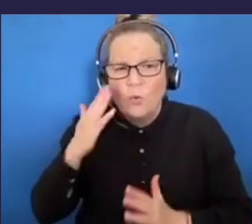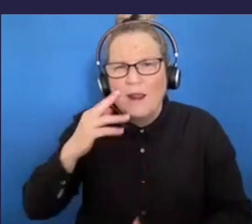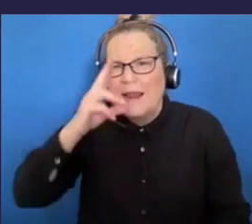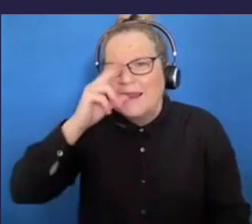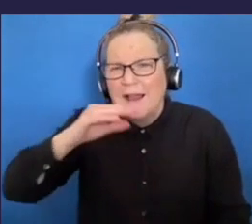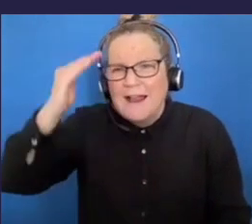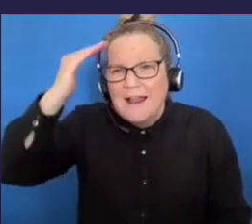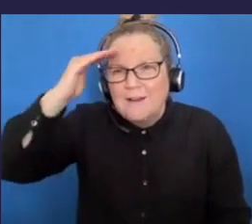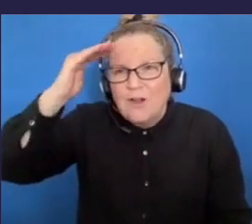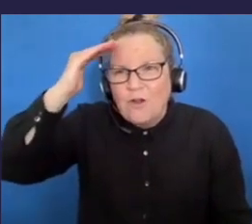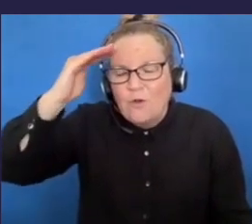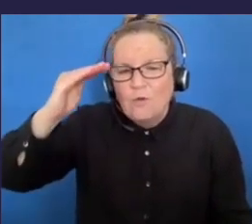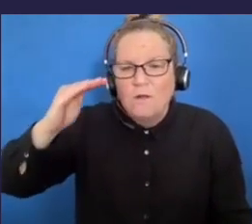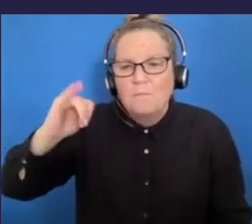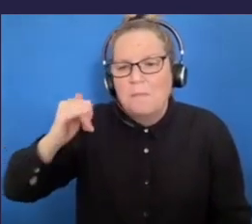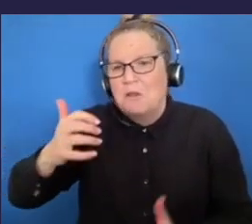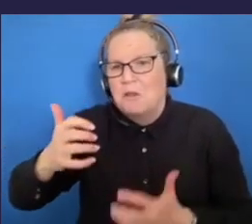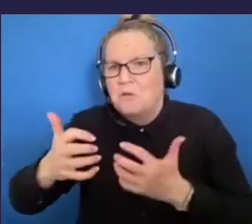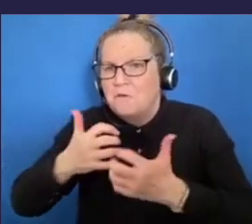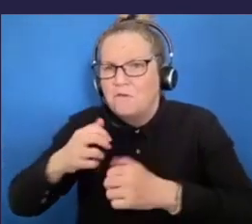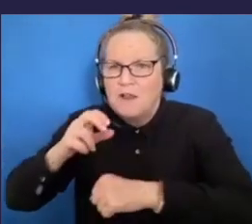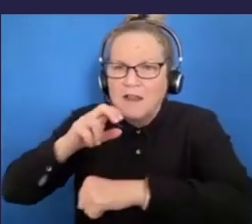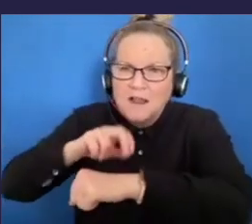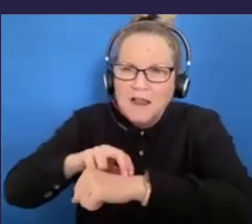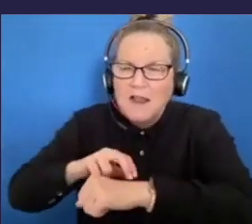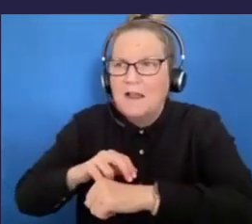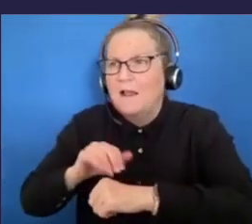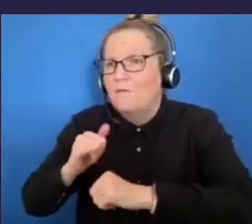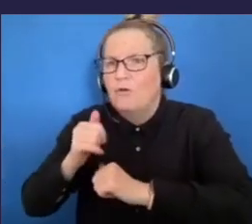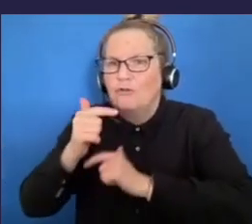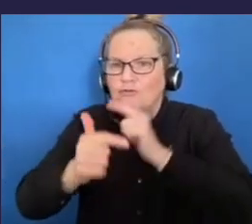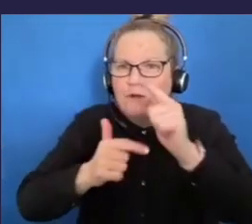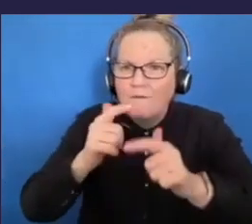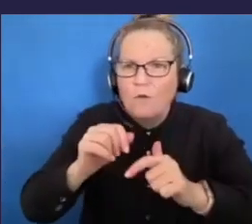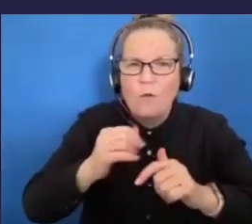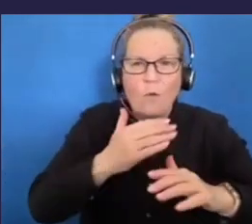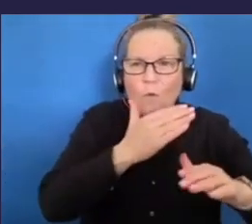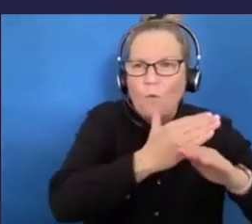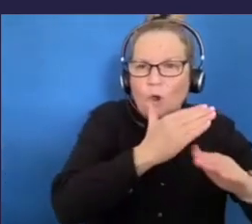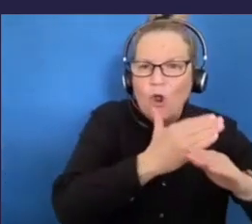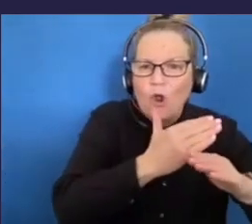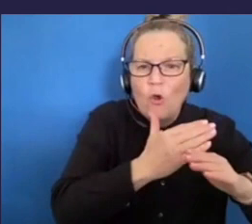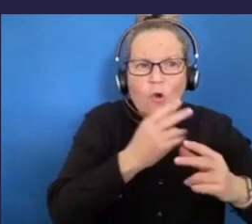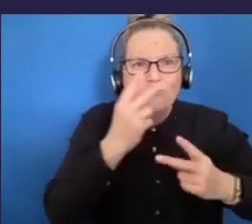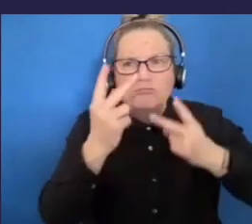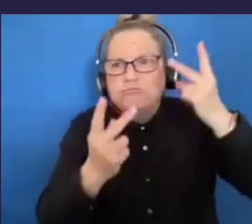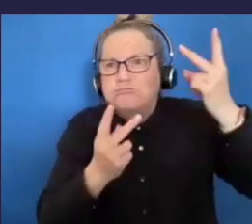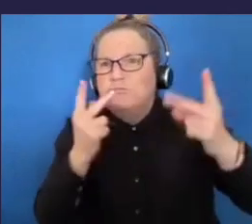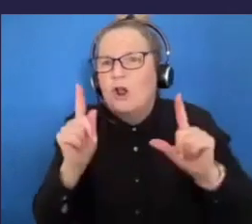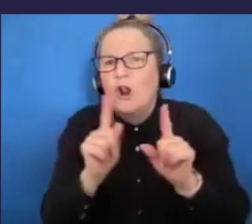in terms of further education, travel, work, exploration, like the gap year,